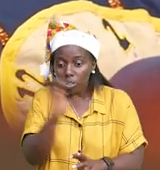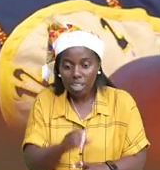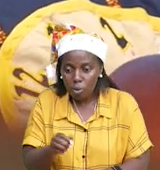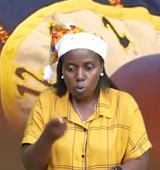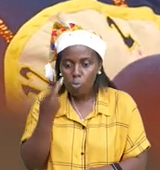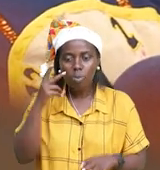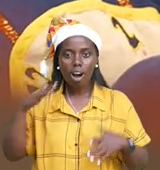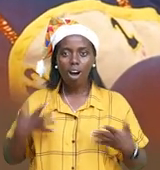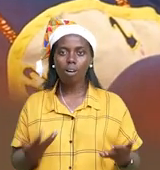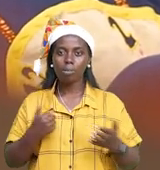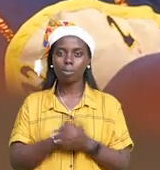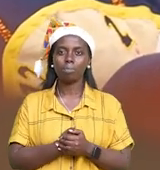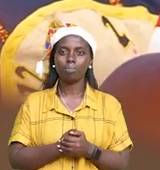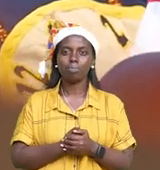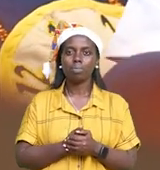are.